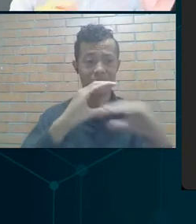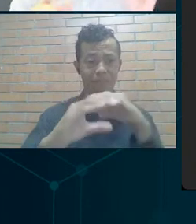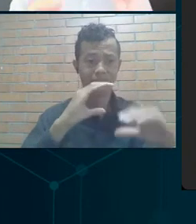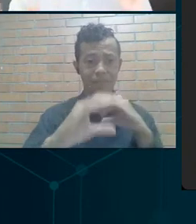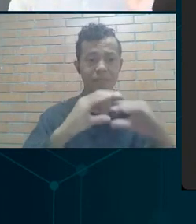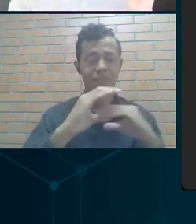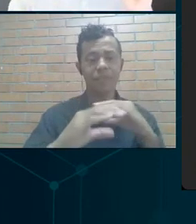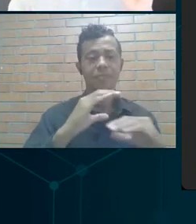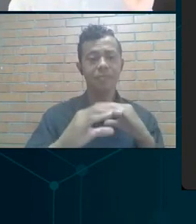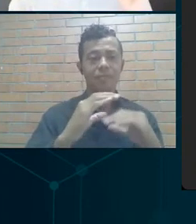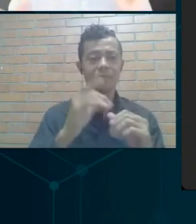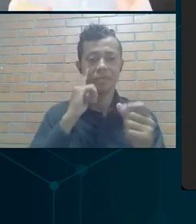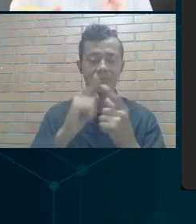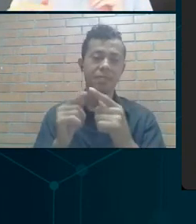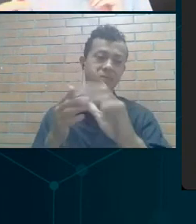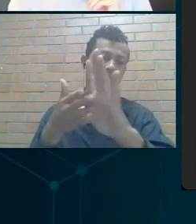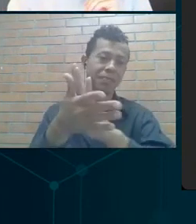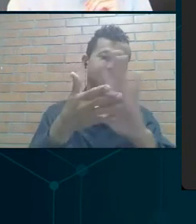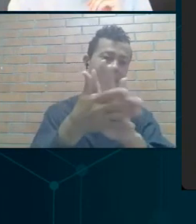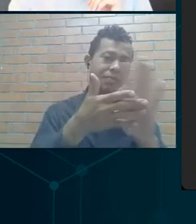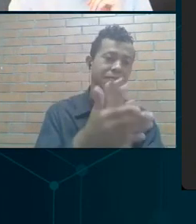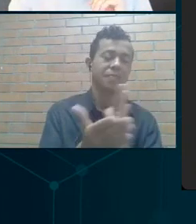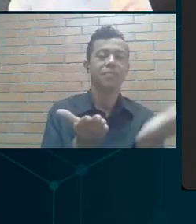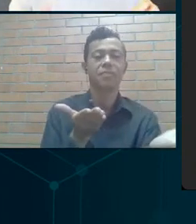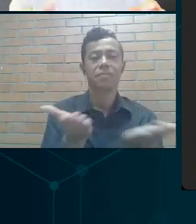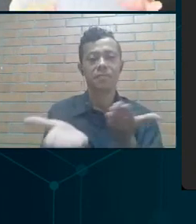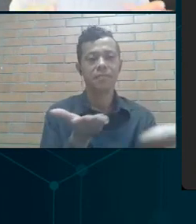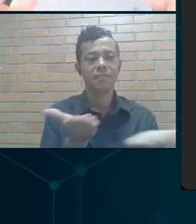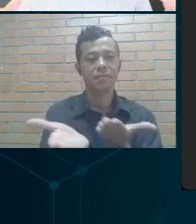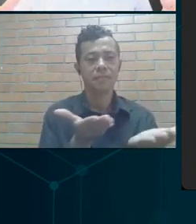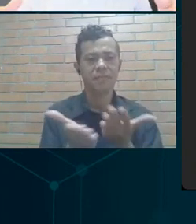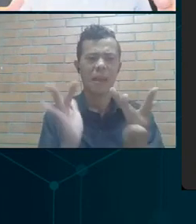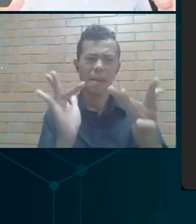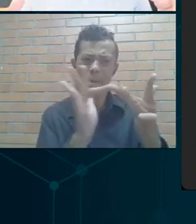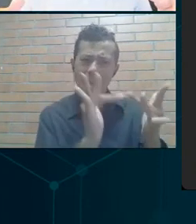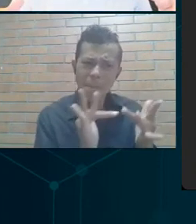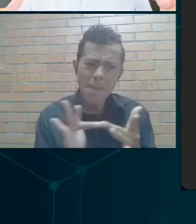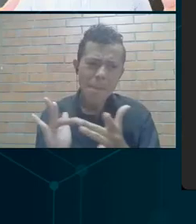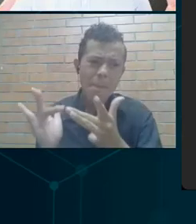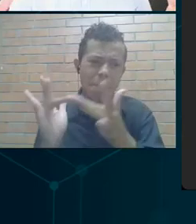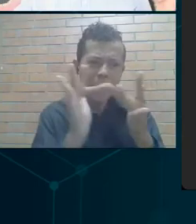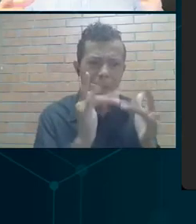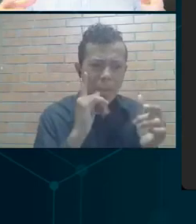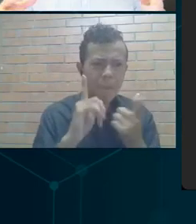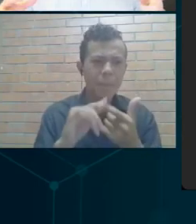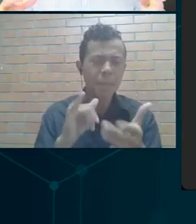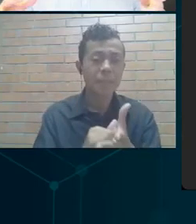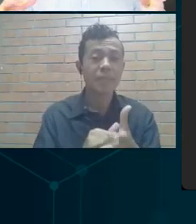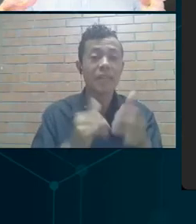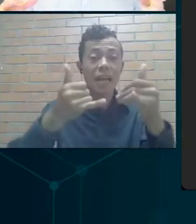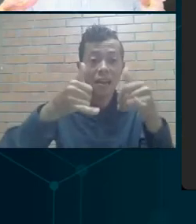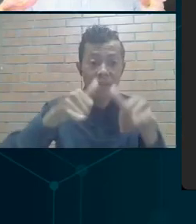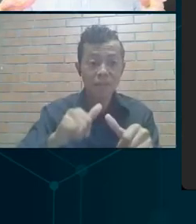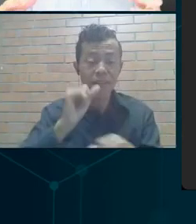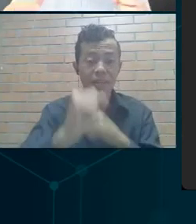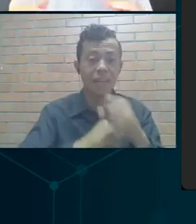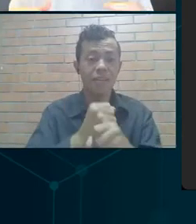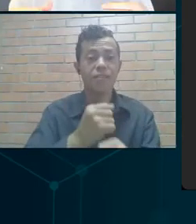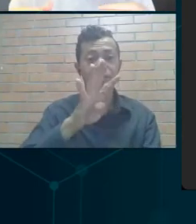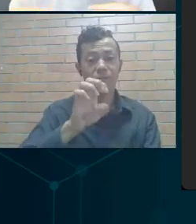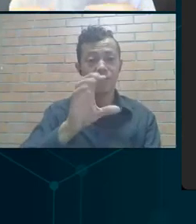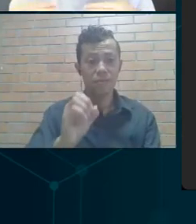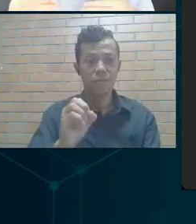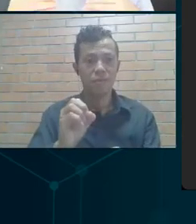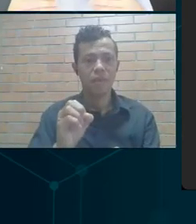document. And by the end of that decade, now the 1990s, you have hundreds of millions of documents that are connected, and